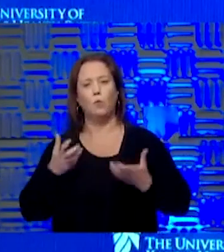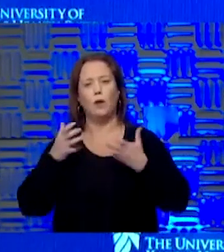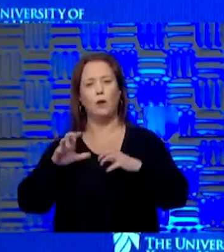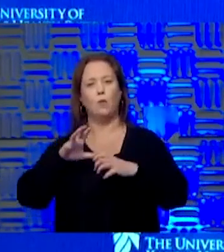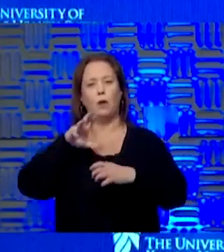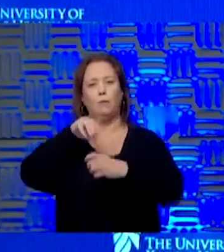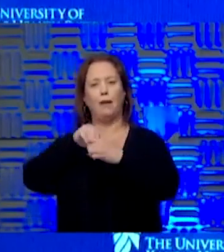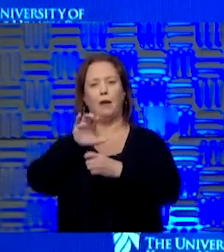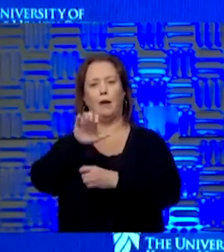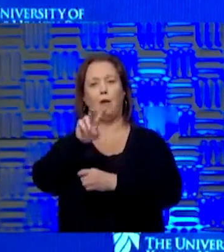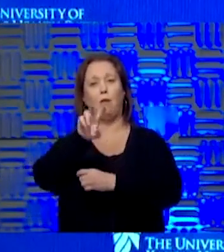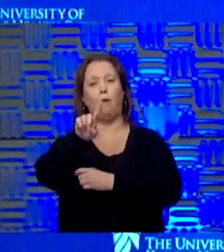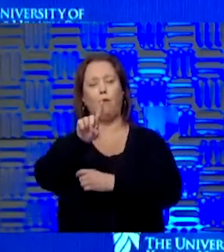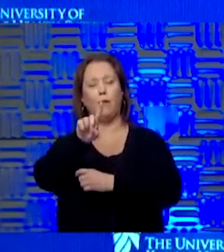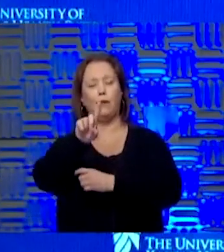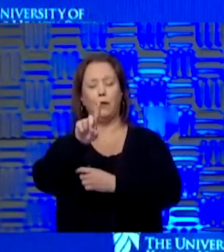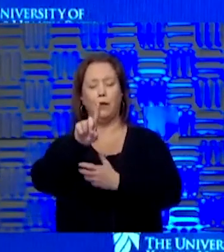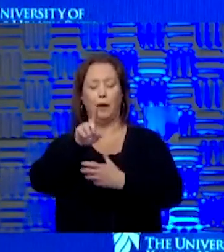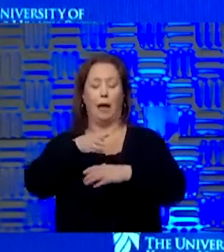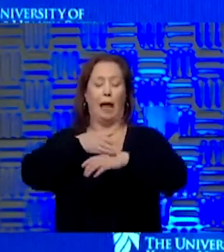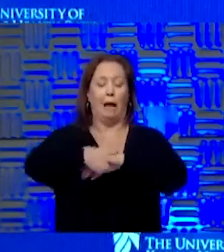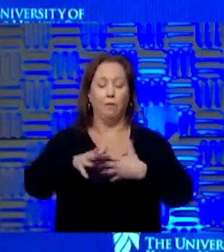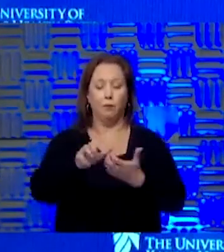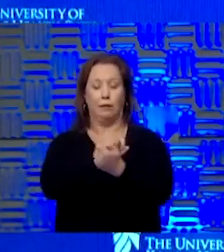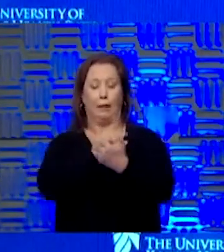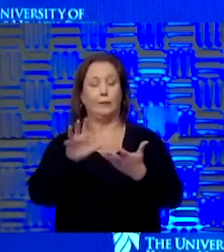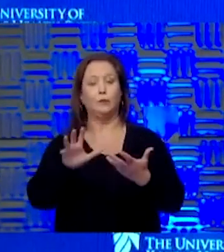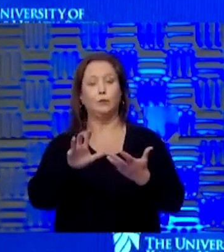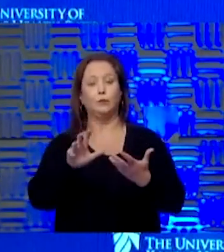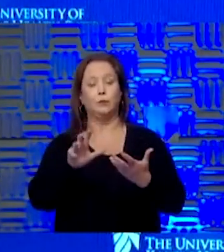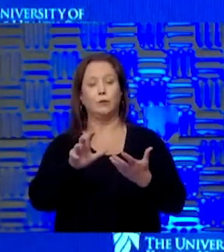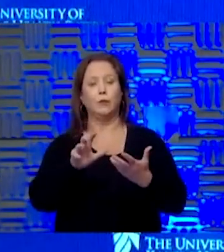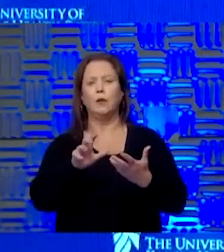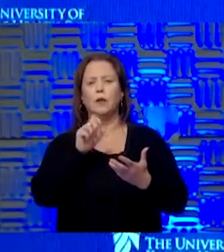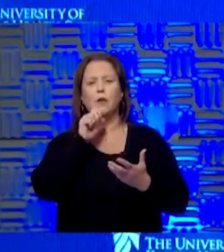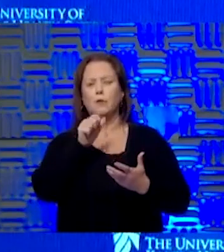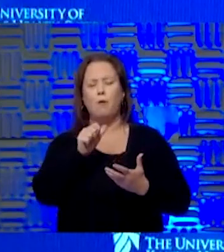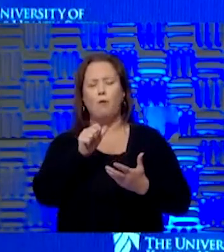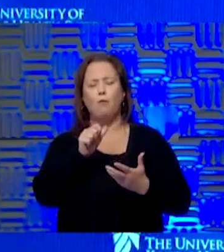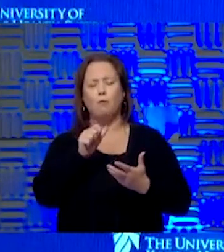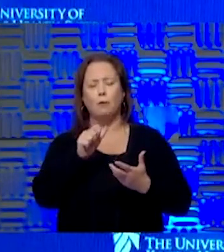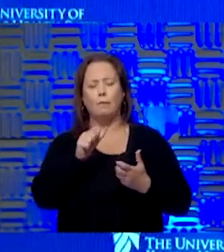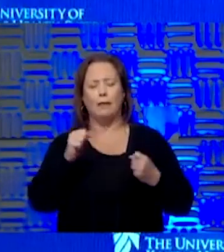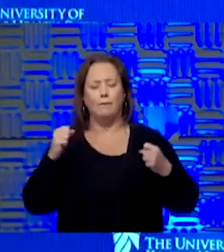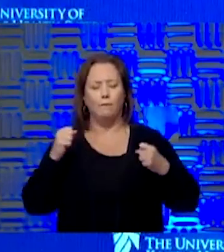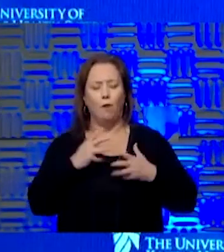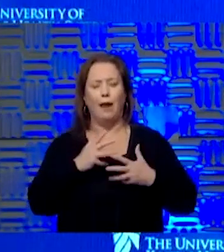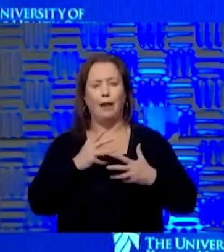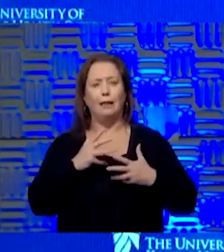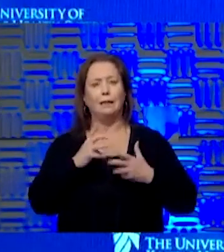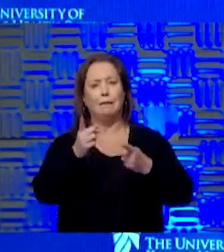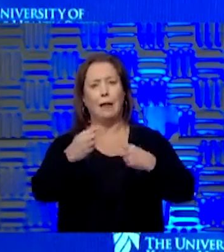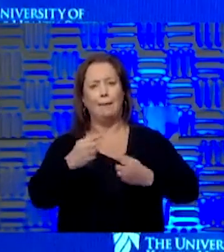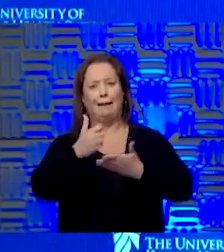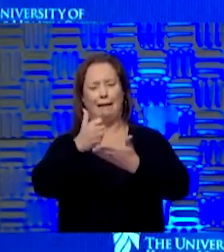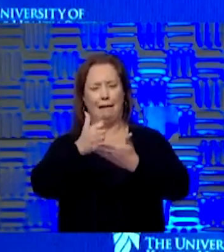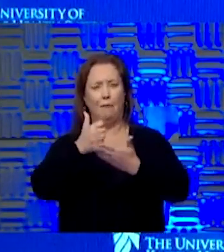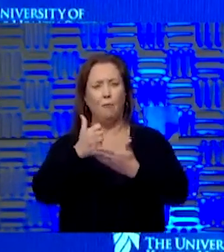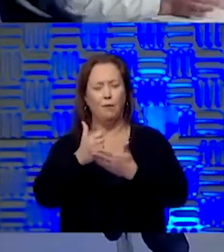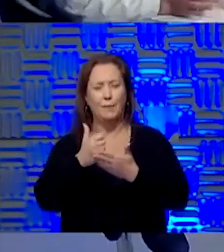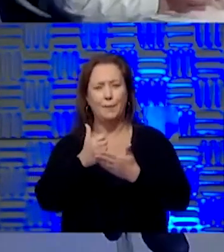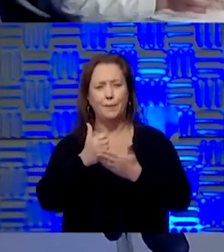COVID collateral damage. Don't let it get you because you're afraid to get help. Steve, I might comment. It seems to